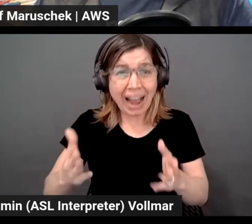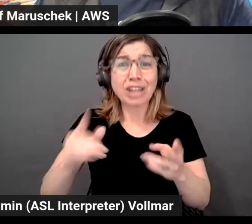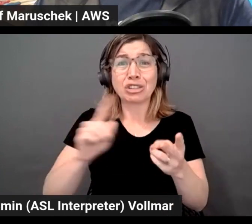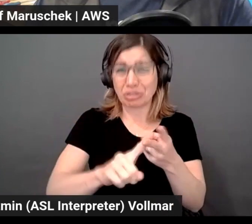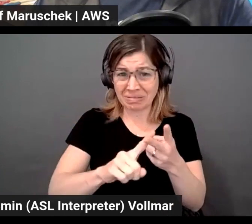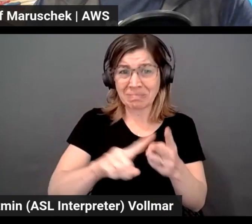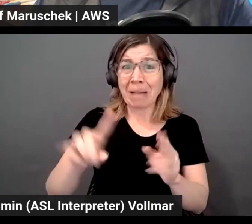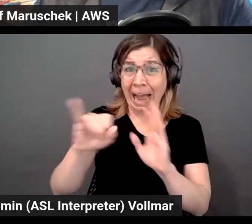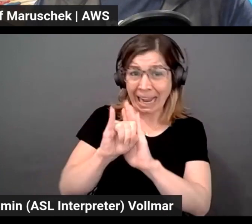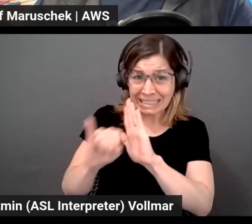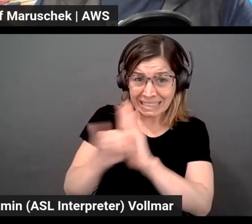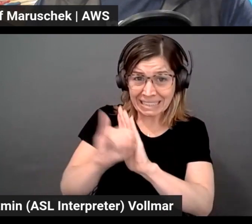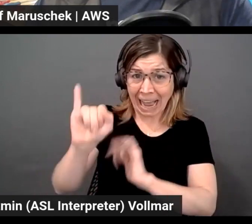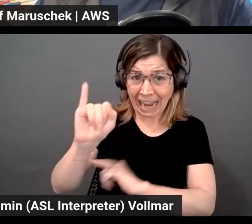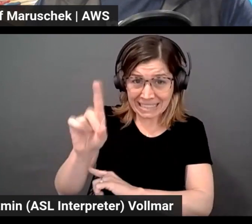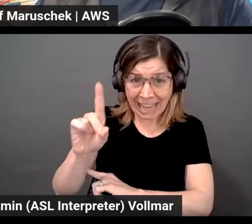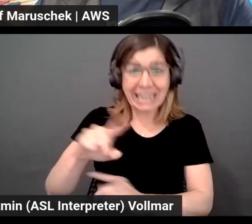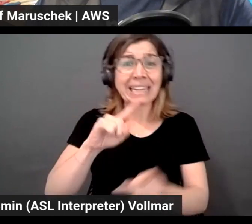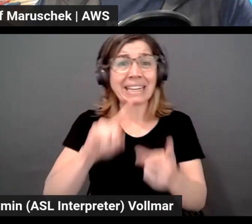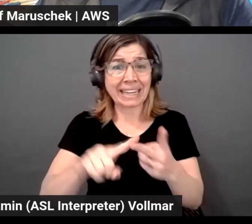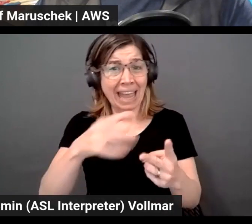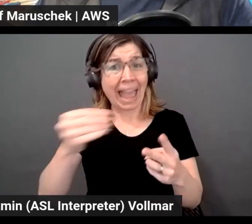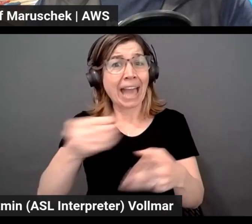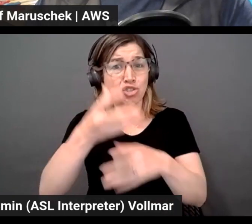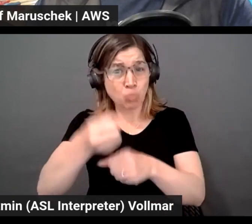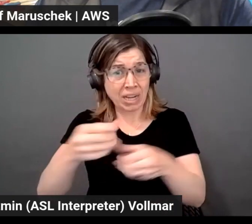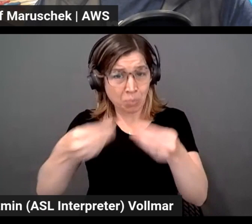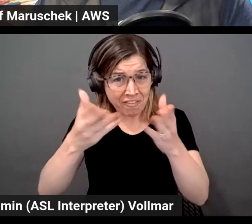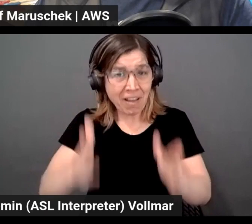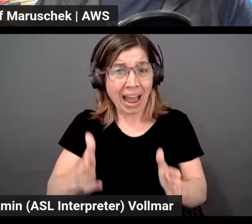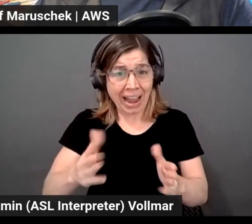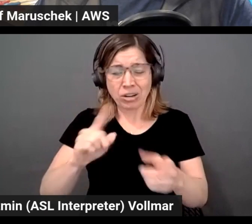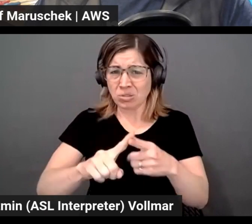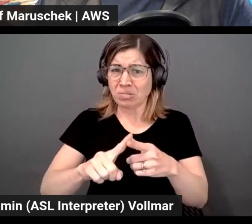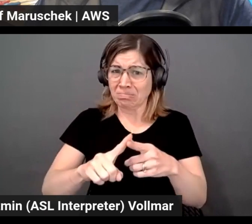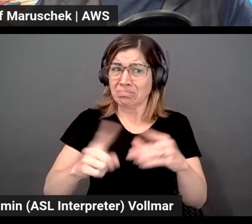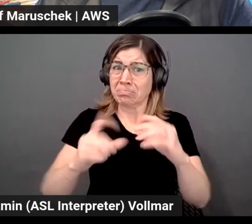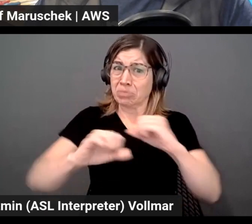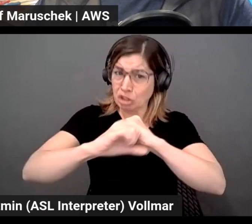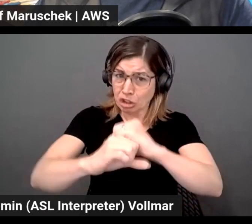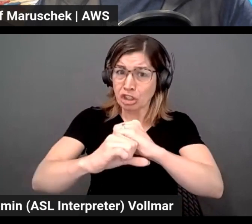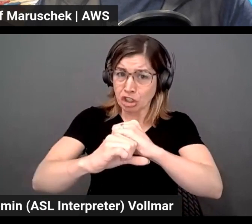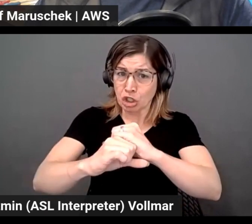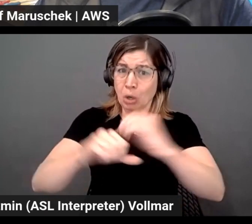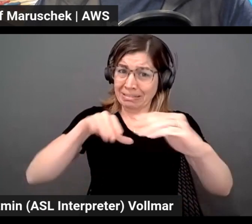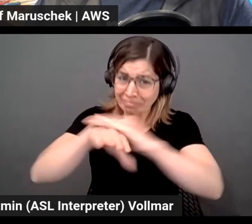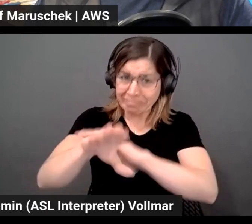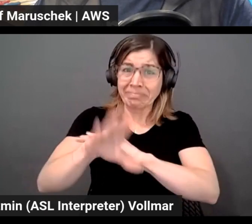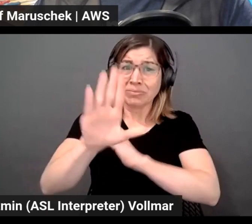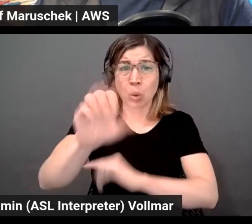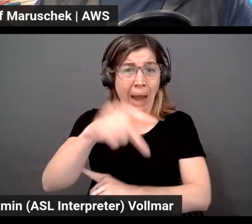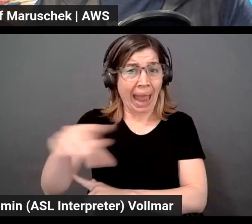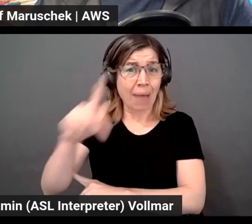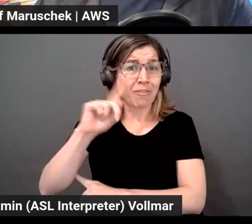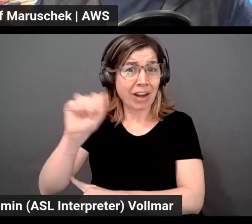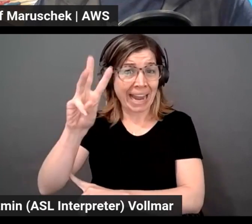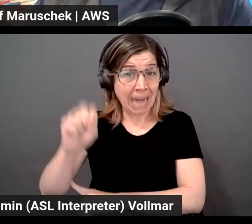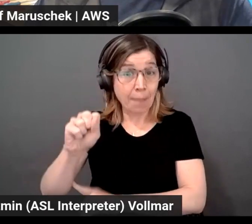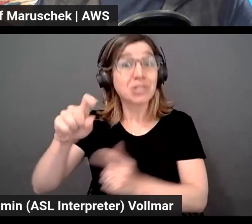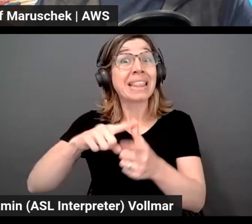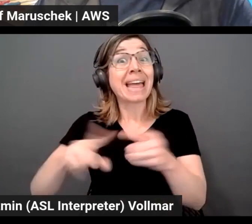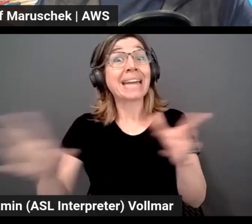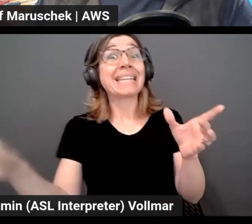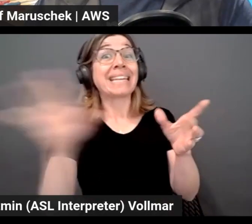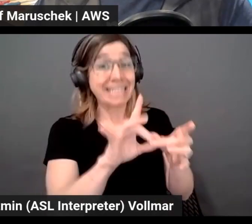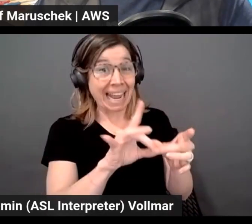providers, to provide that secure communication to your application on AWS, and then connect to the applications